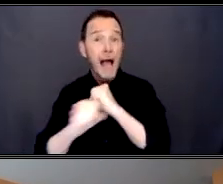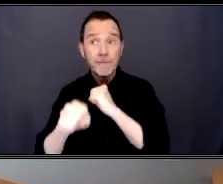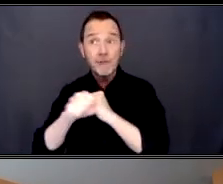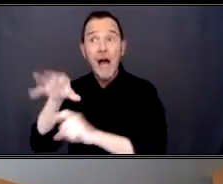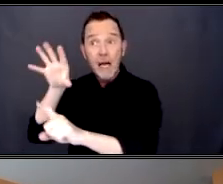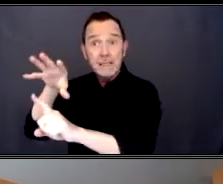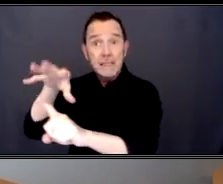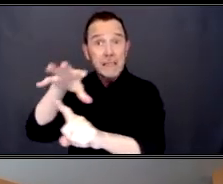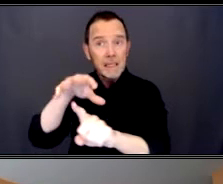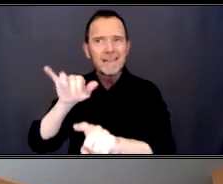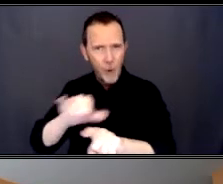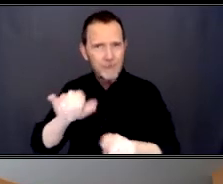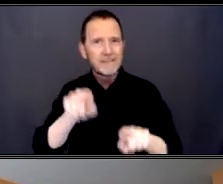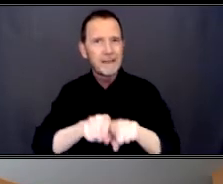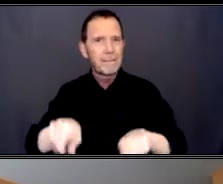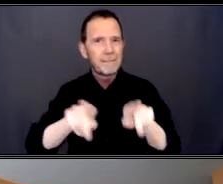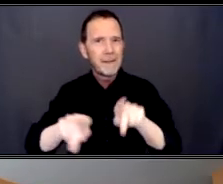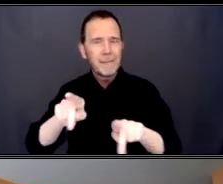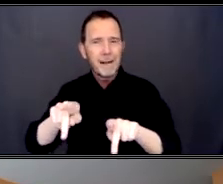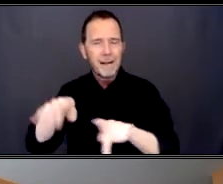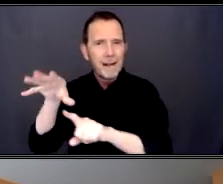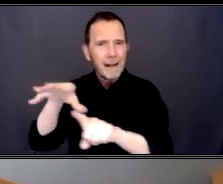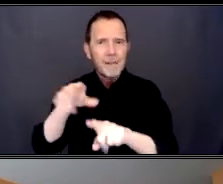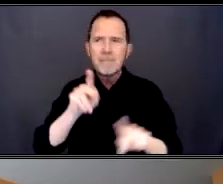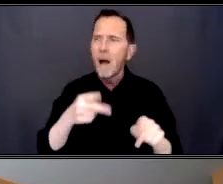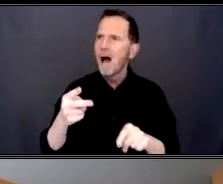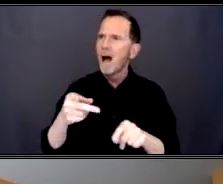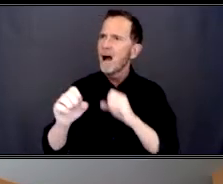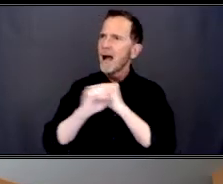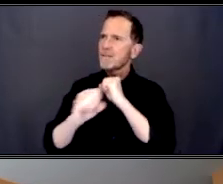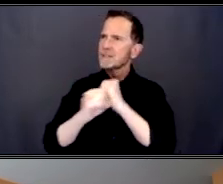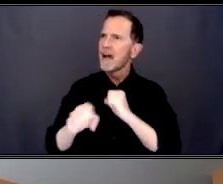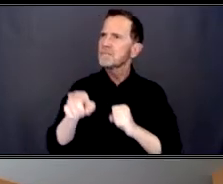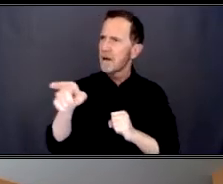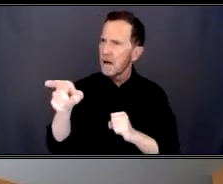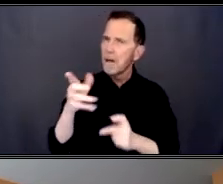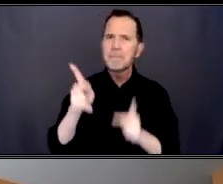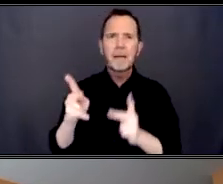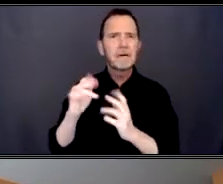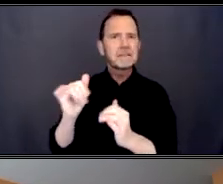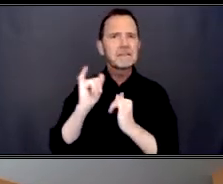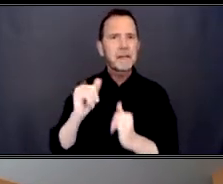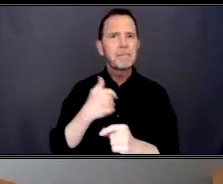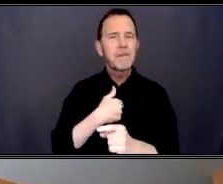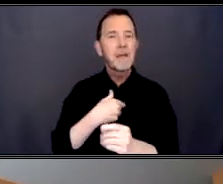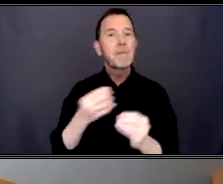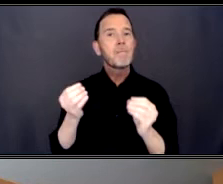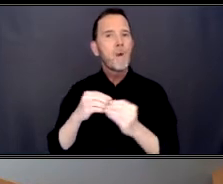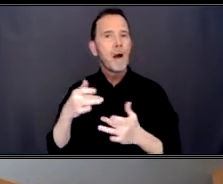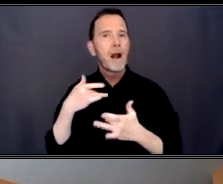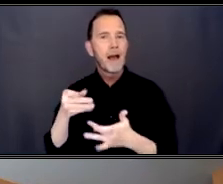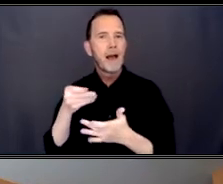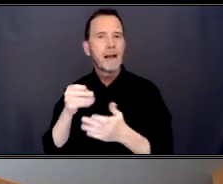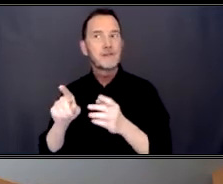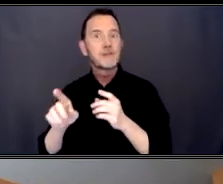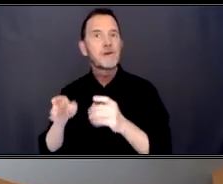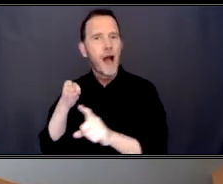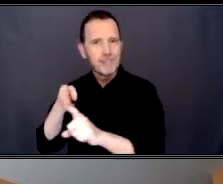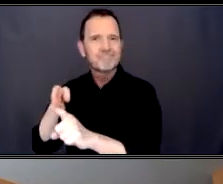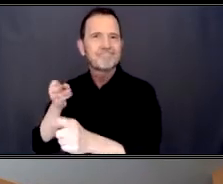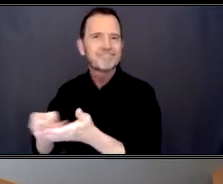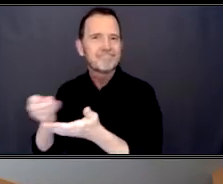distinctly remember during our time at Walgreens, and we had a store advertisement, and it was a person with Down syndrome, but it was